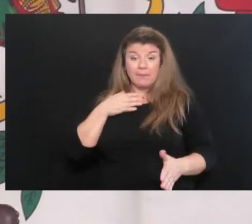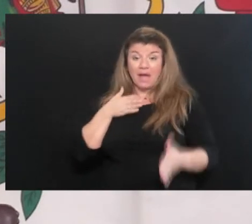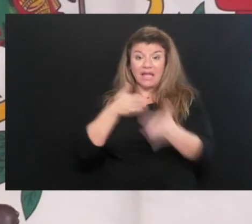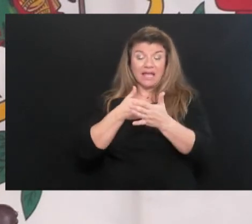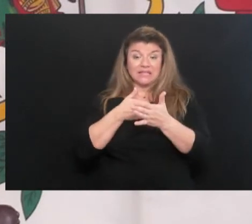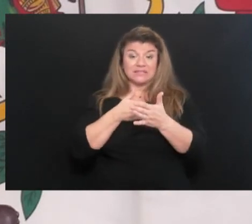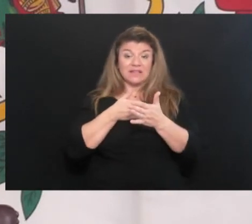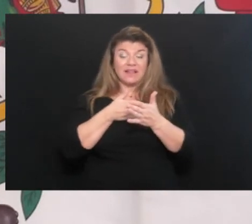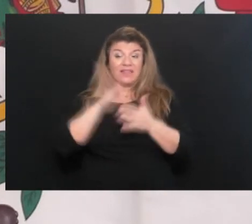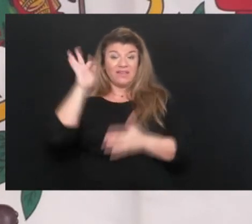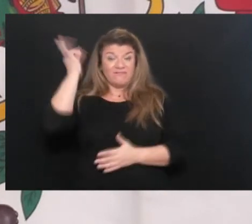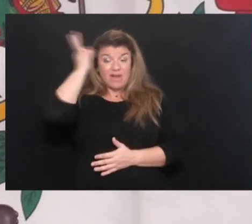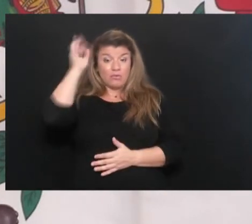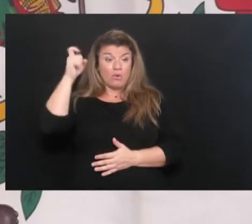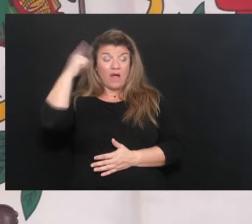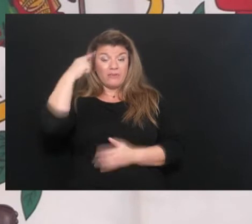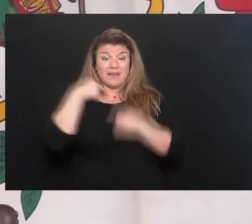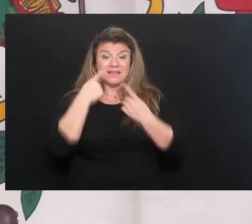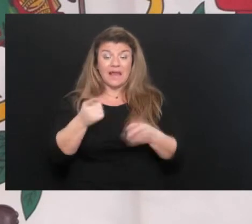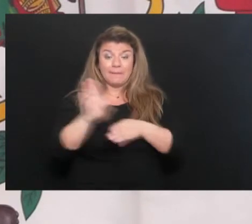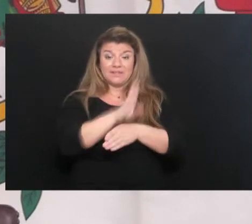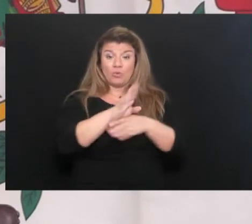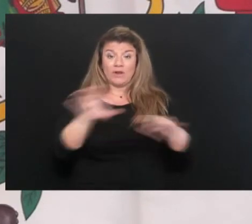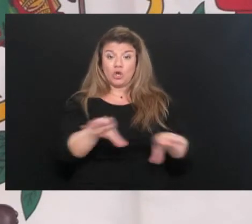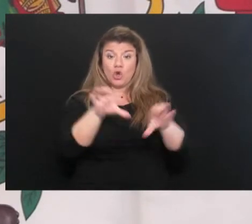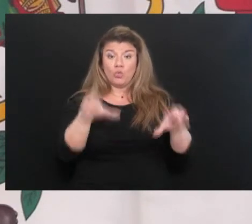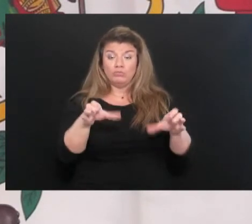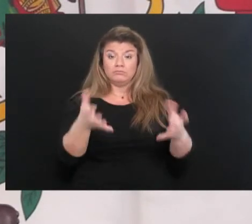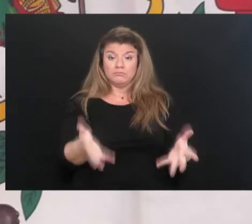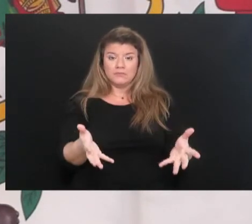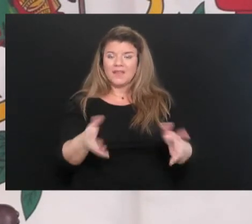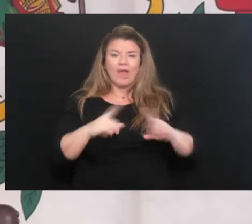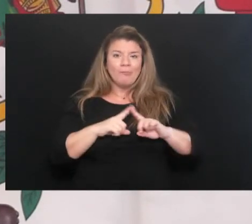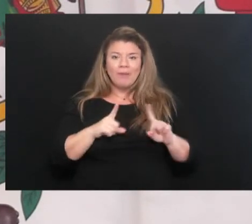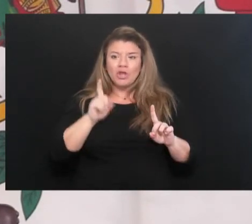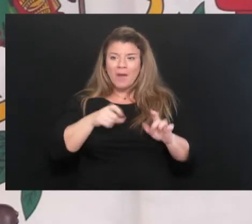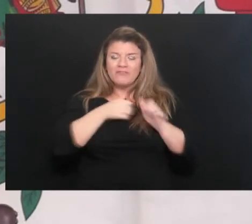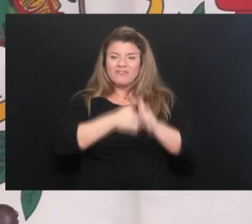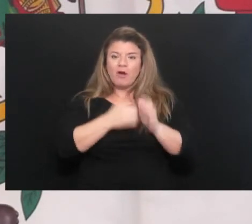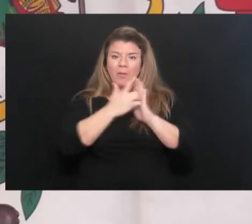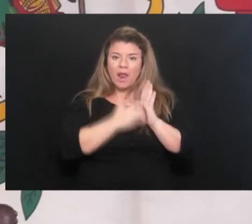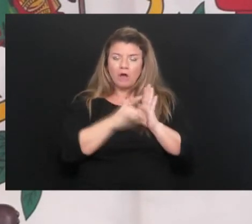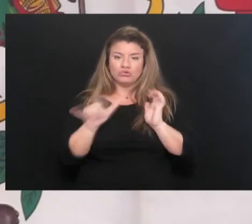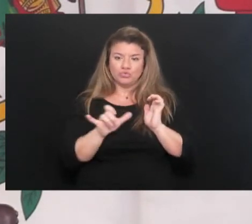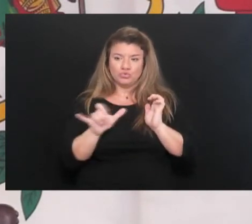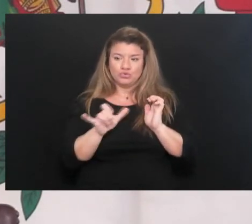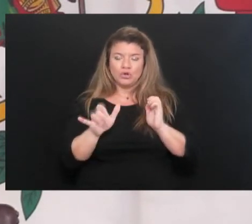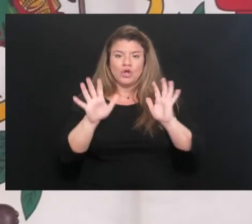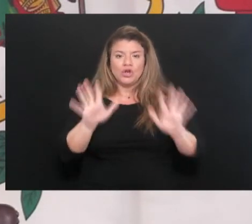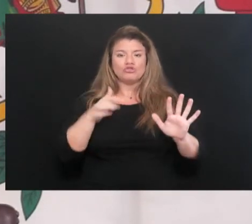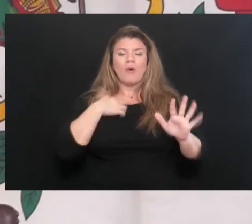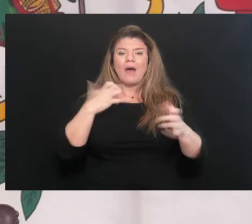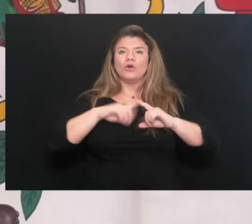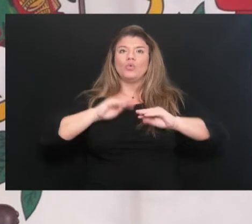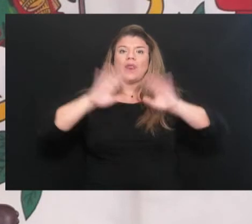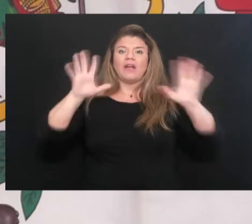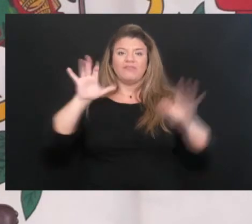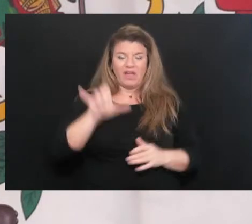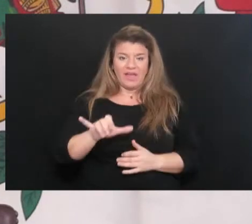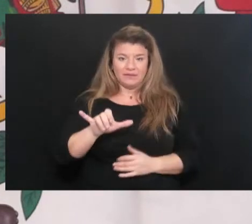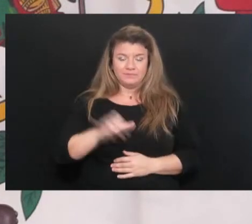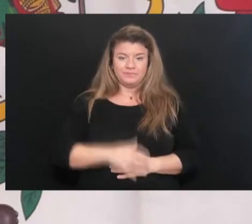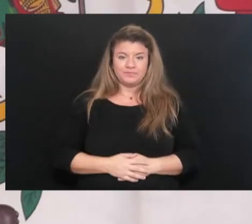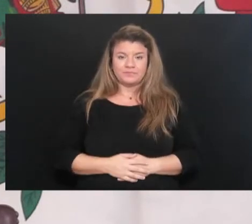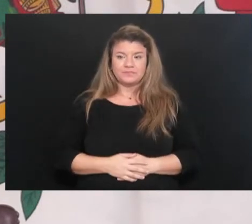private businesses what to do. However, we need to follow the law of the land, and absolutely I'm trying to clarify that. This